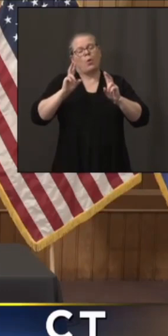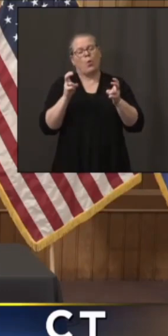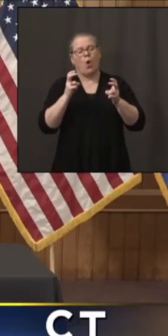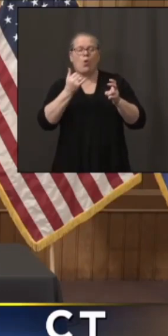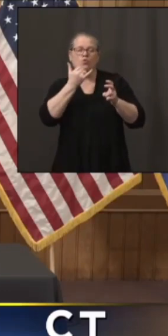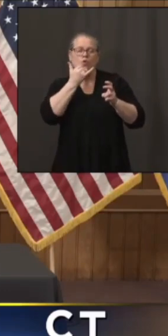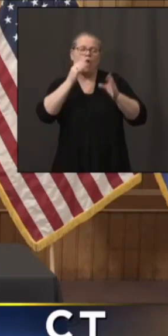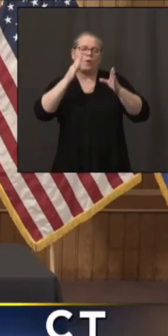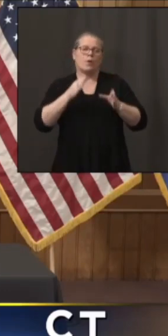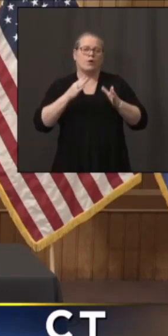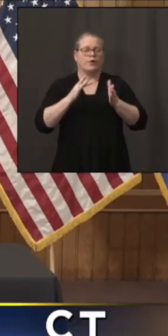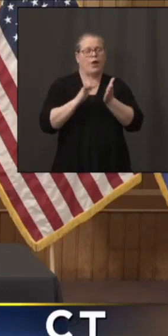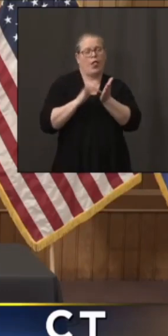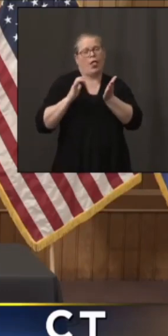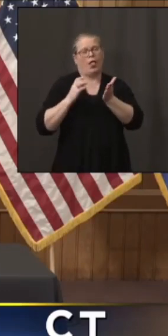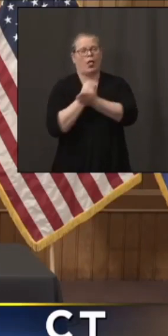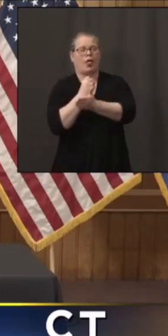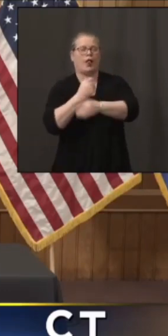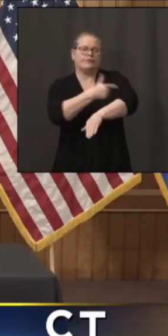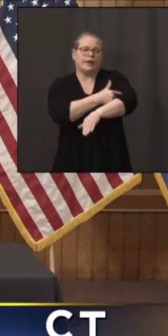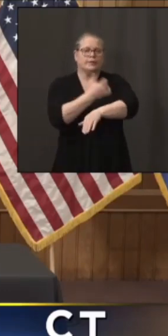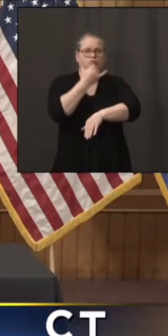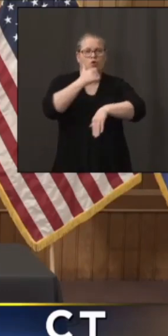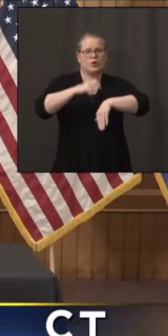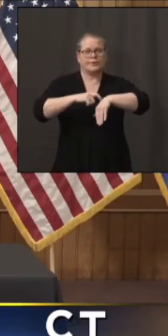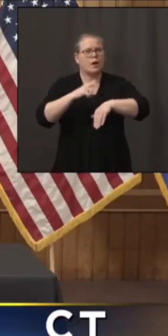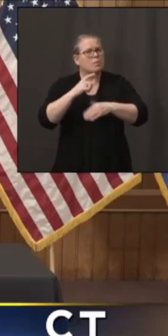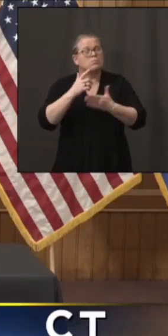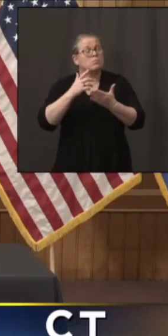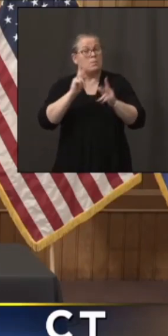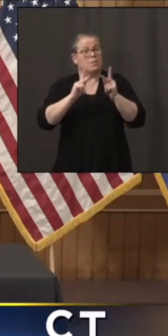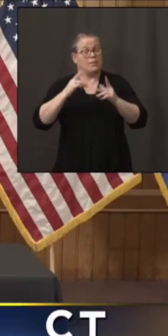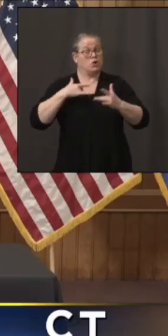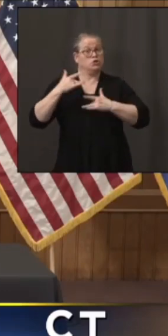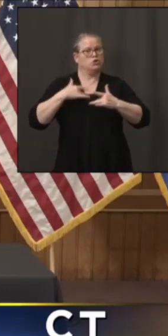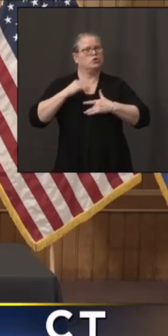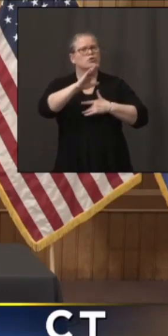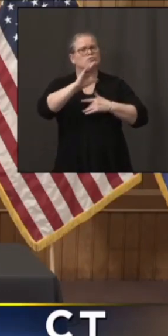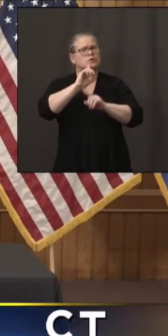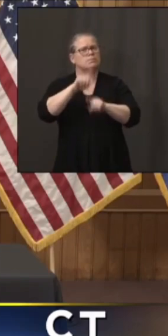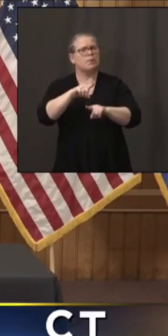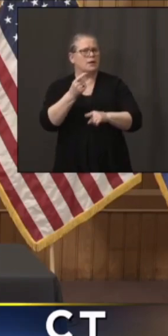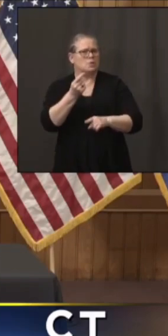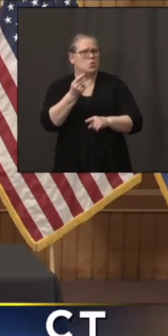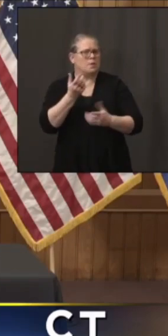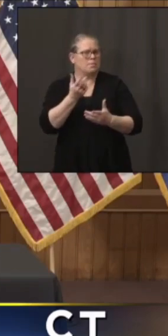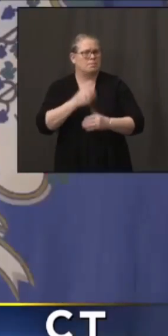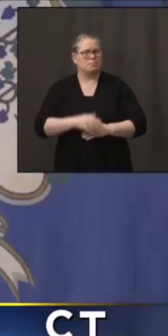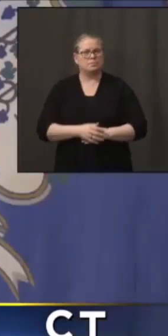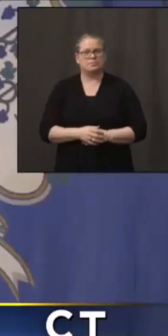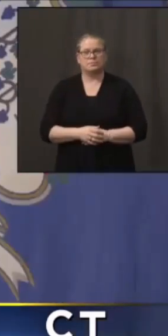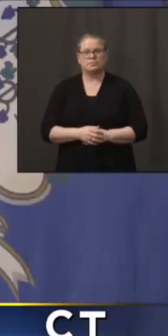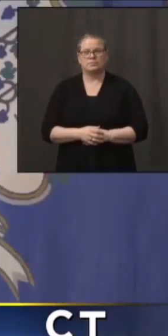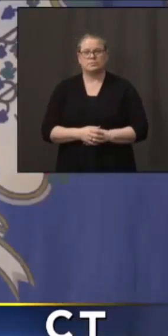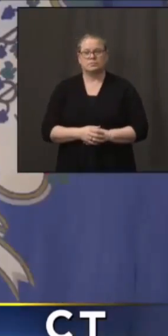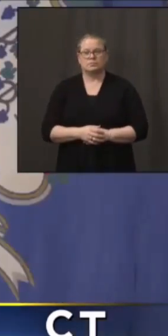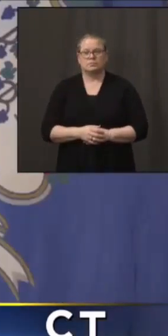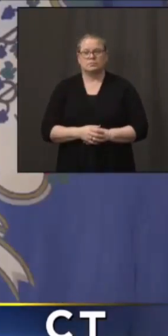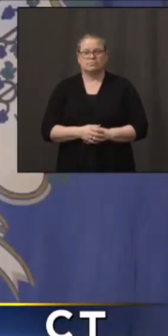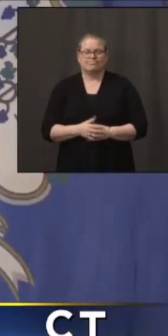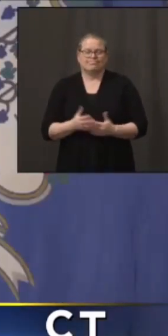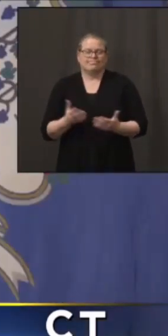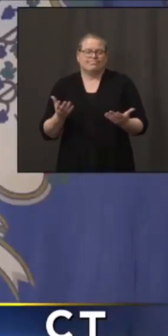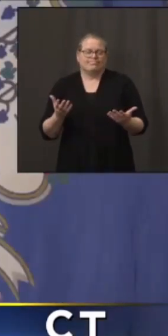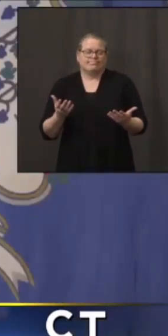at the wrong time. What is your response when people are concerned about that kind of thing? I think it's a